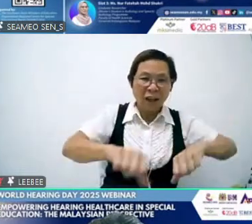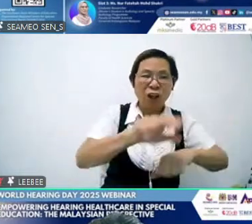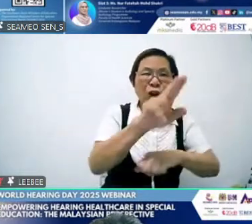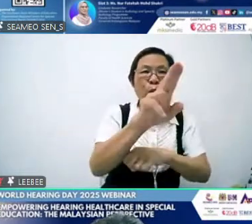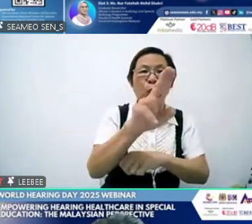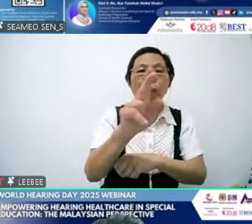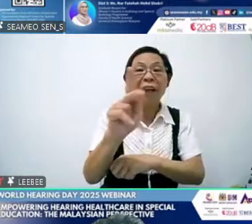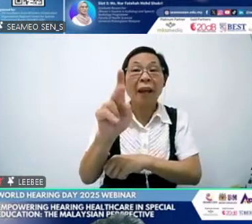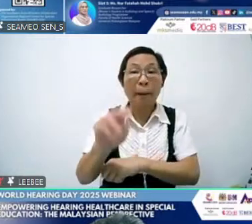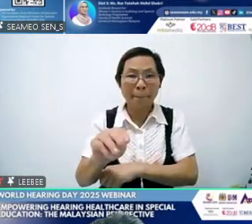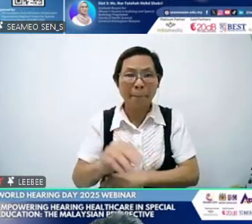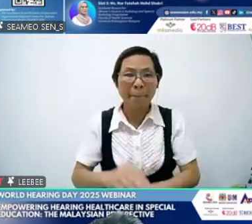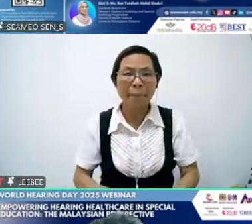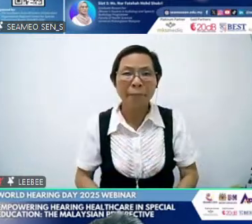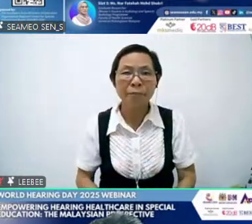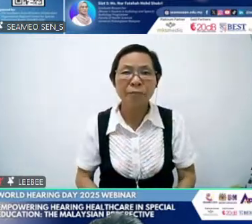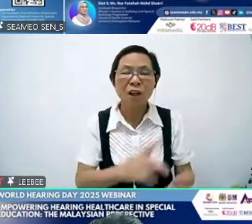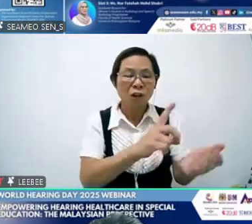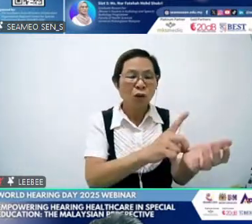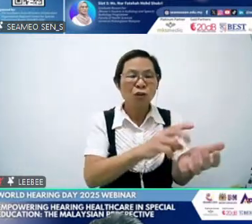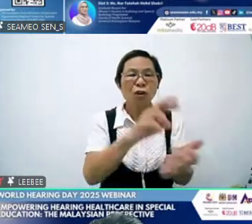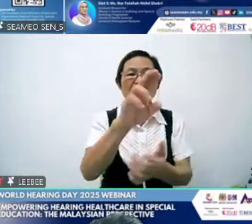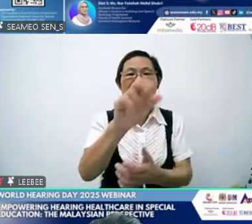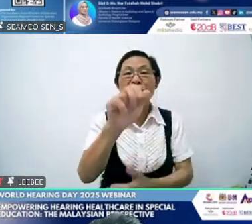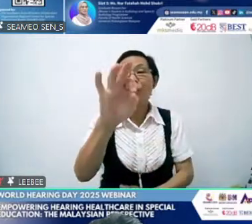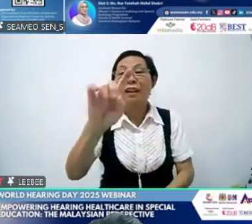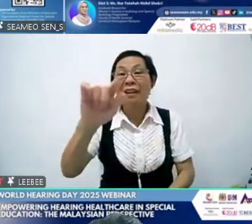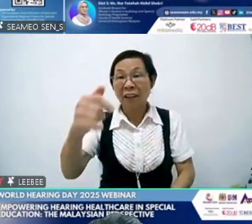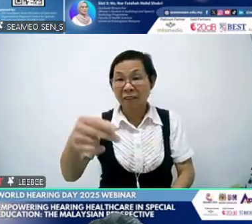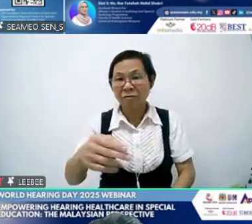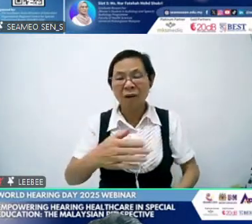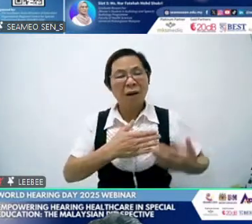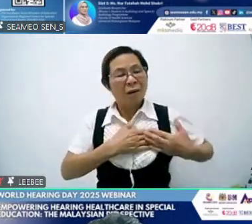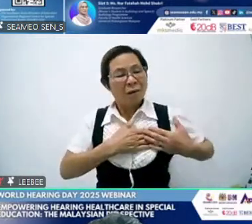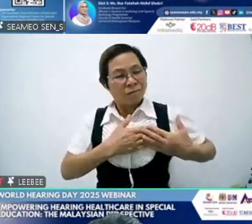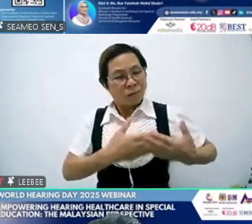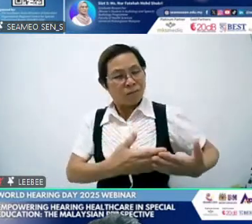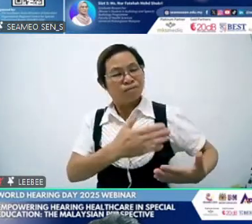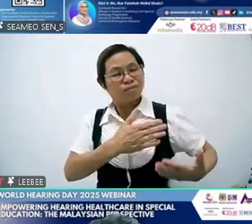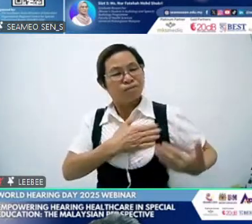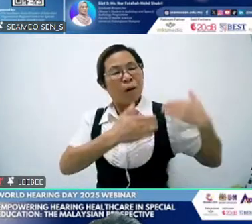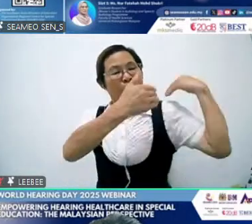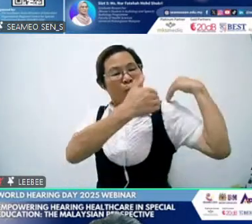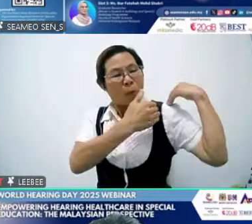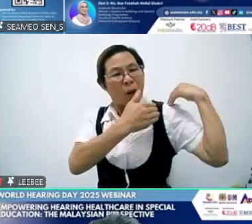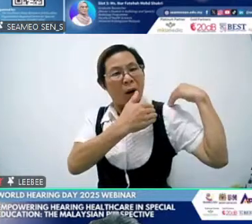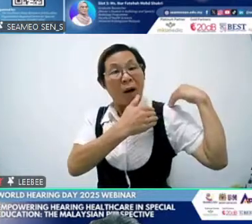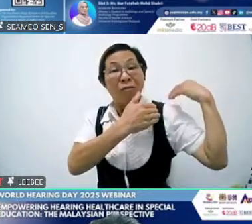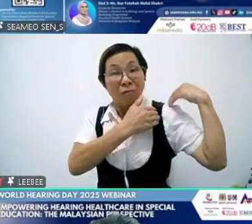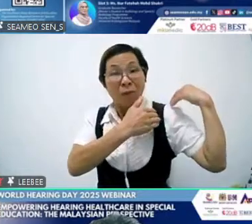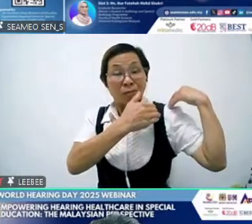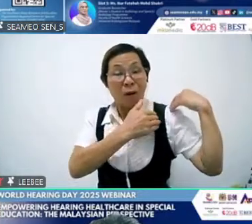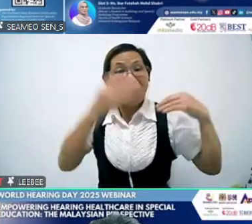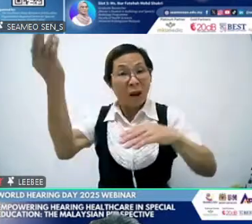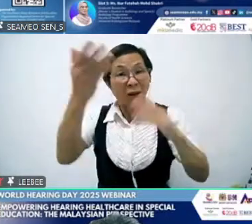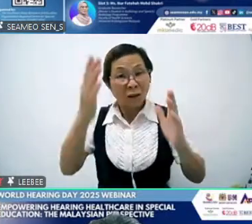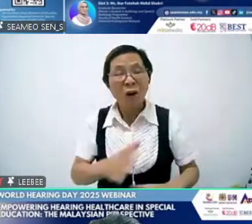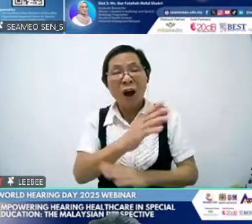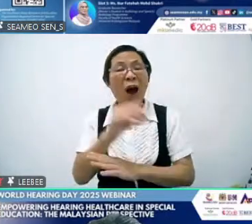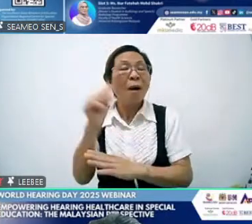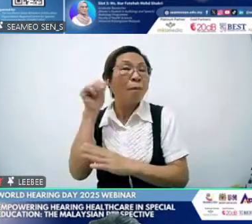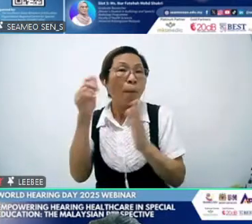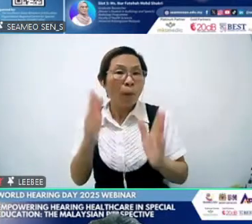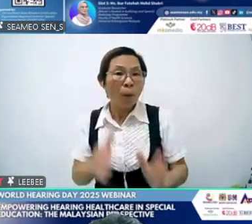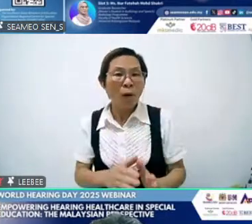Malaysia. Dr. Rafidah Mazlan is a dedicated lecturer, researcher, and audiologist specializing in